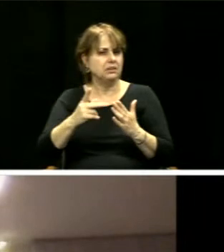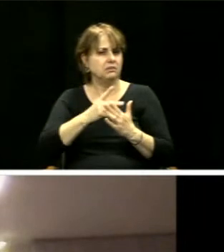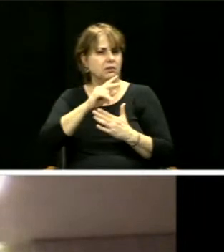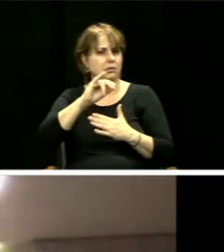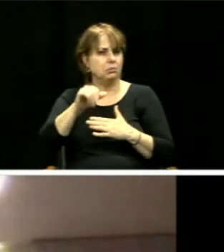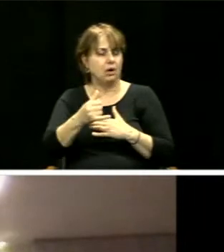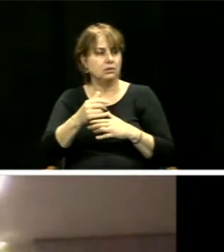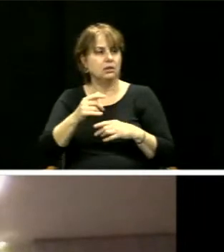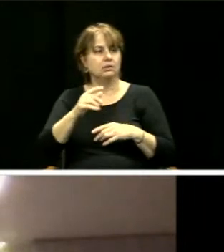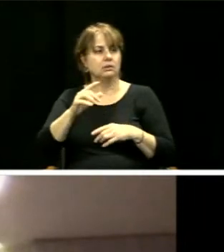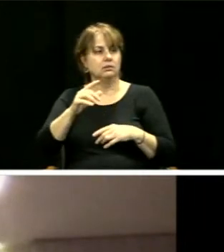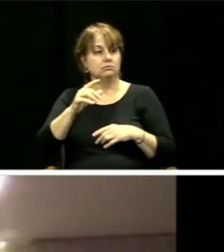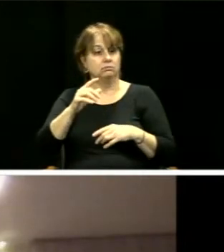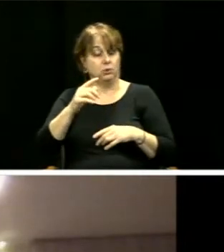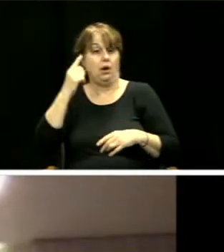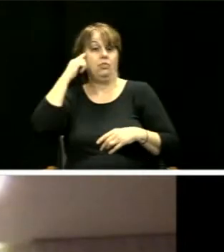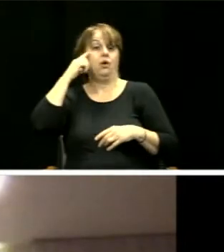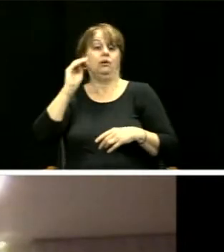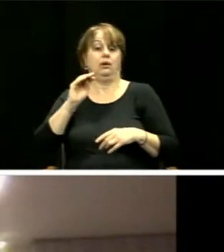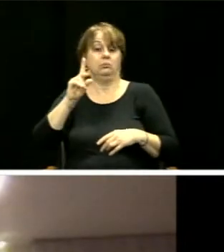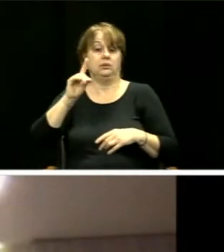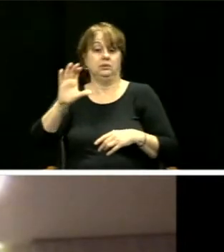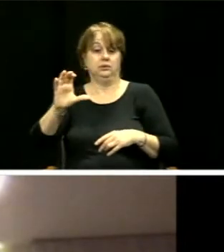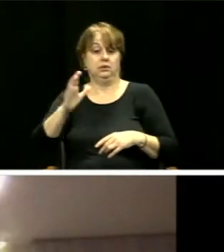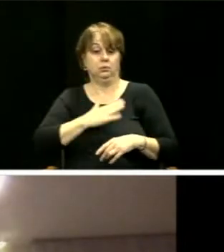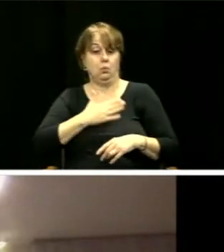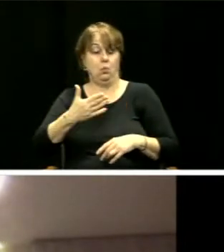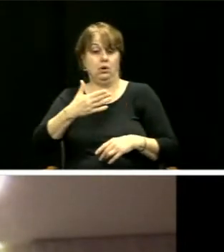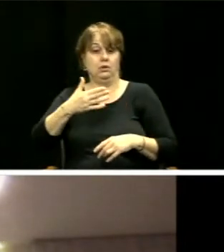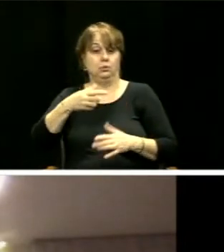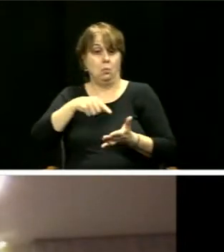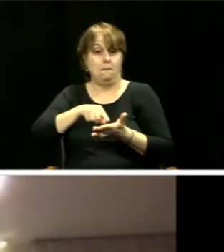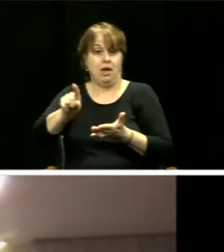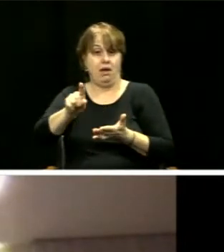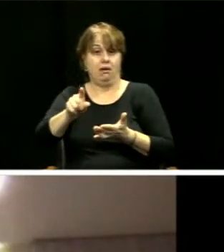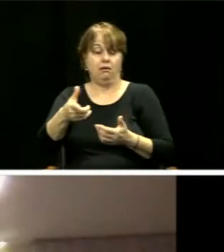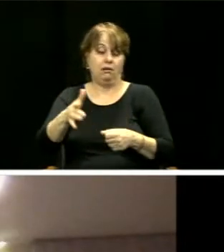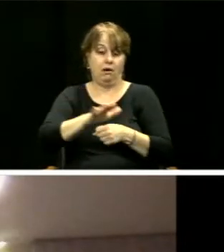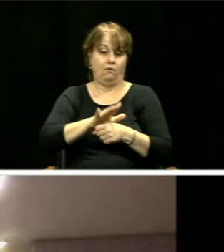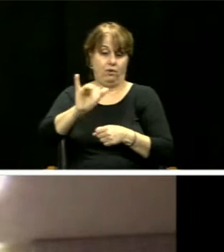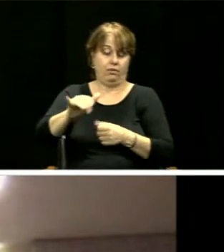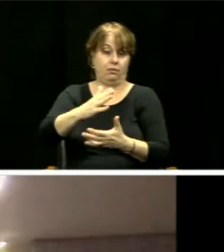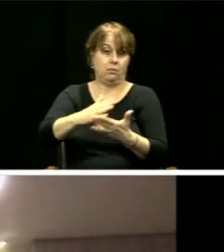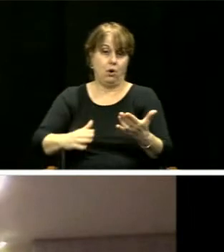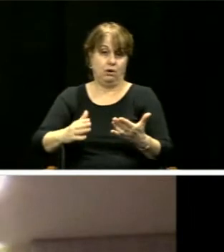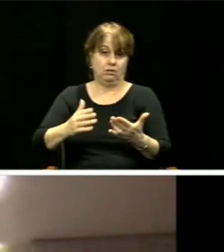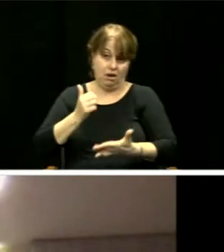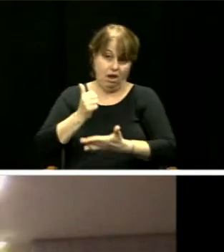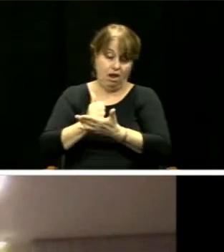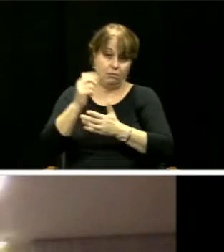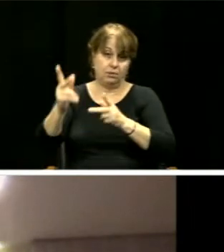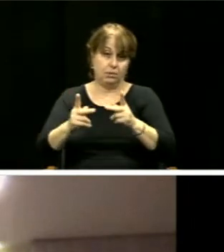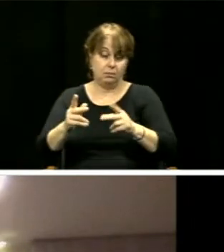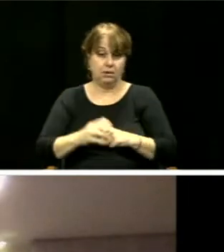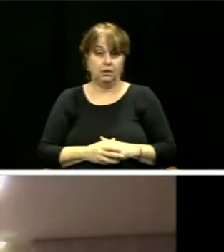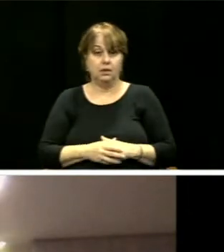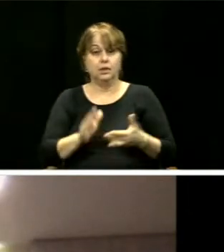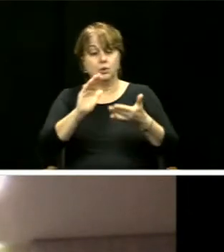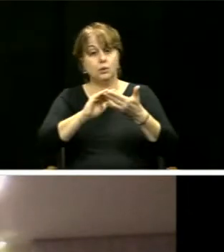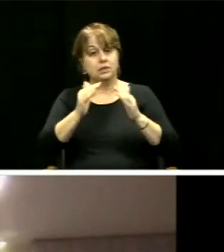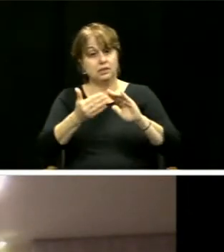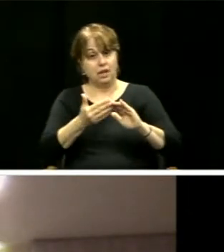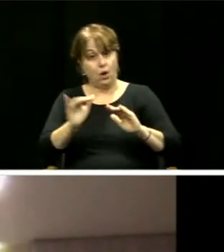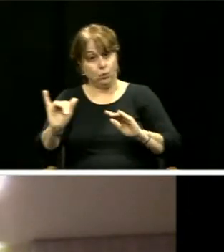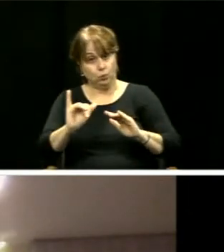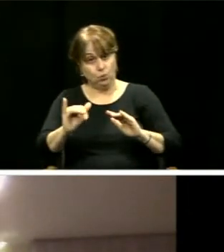that MDC would be willing to pay for whatever part was theirs to make that happen for these people. Is the town willing to step up